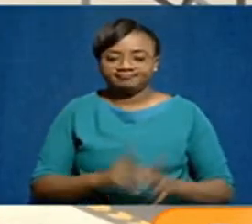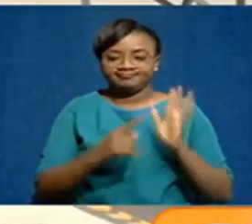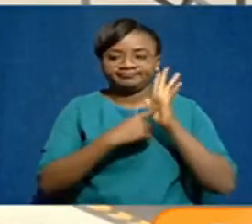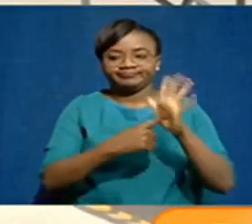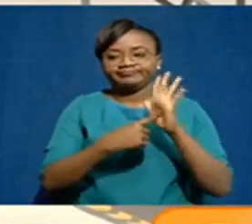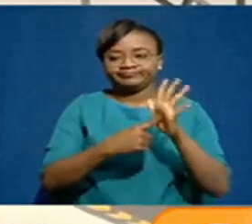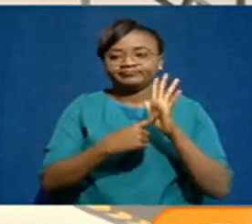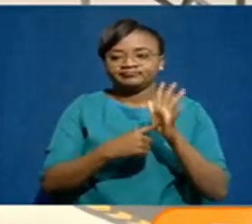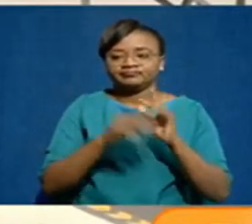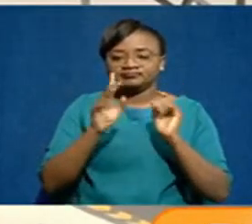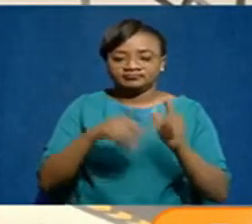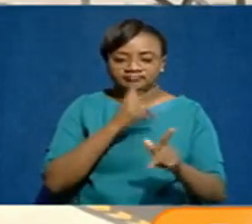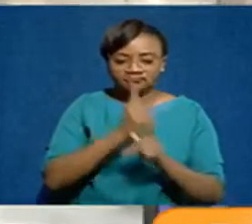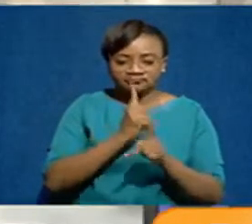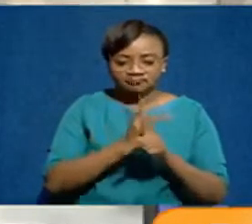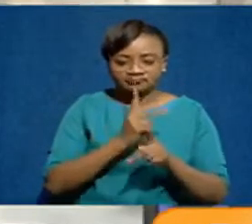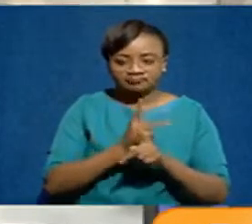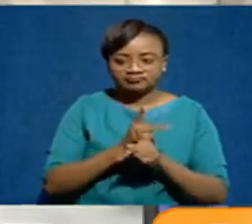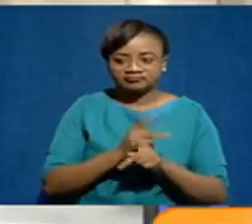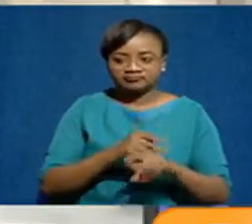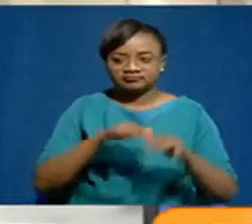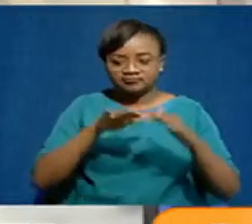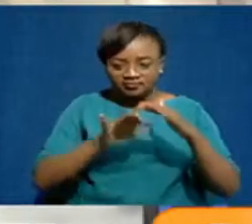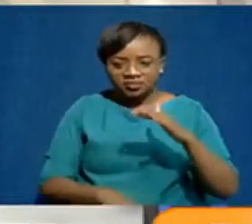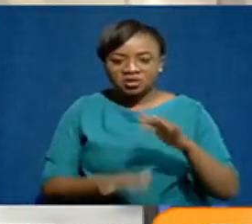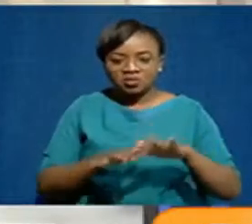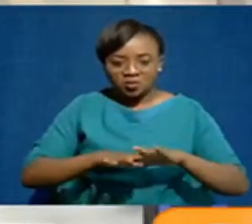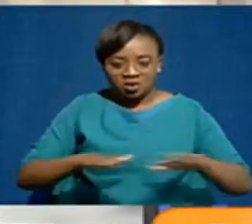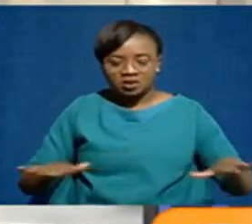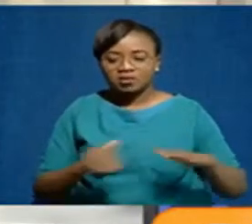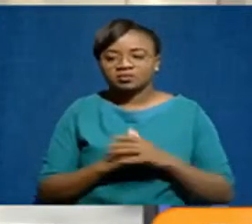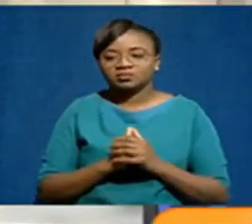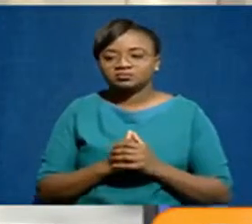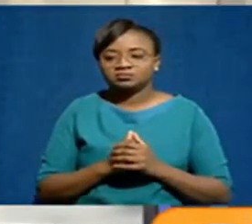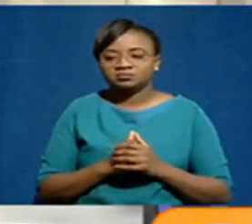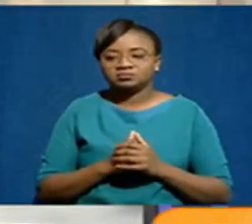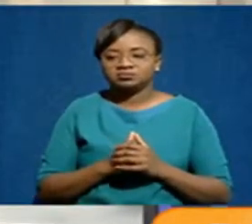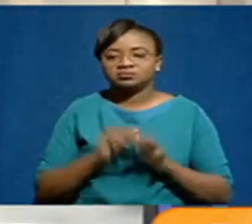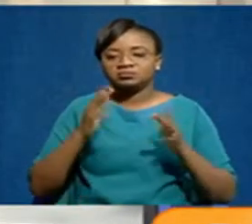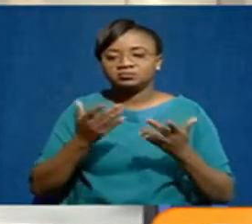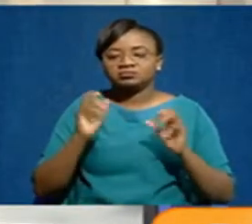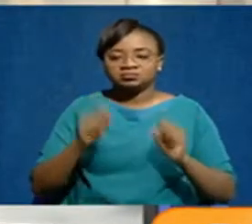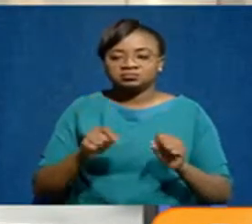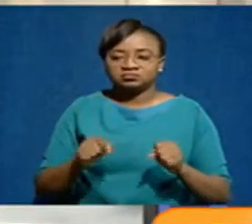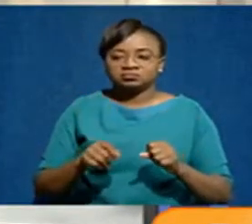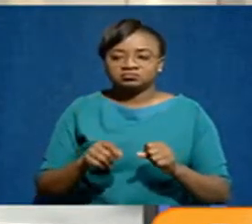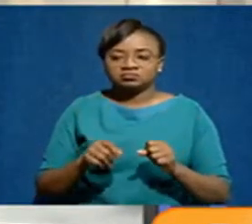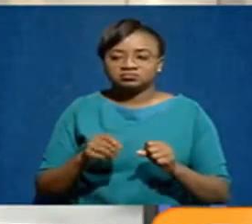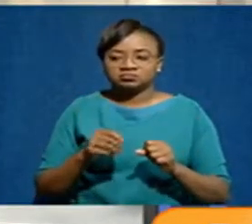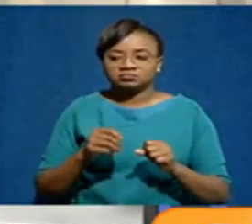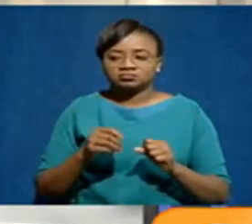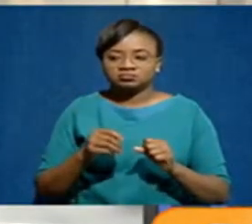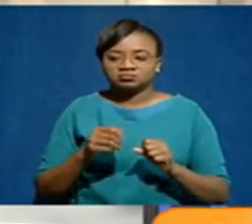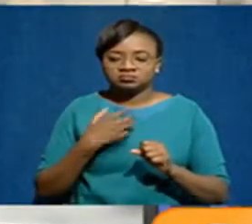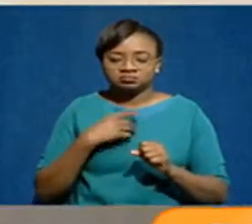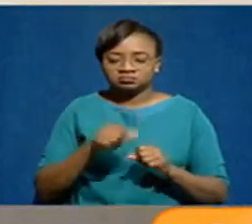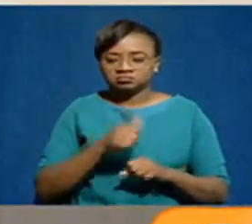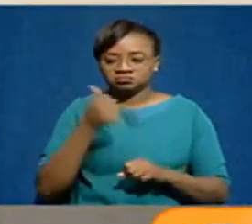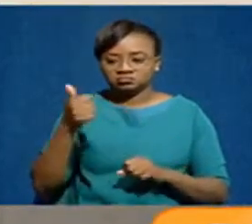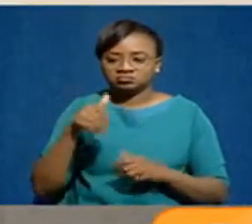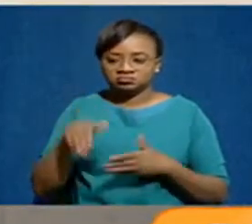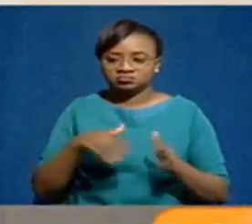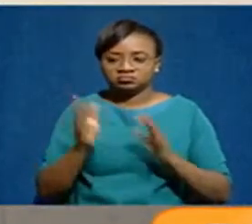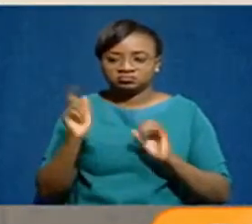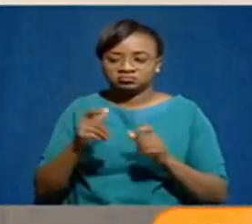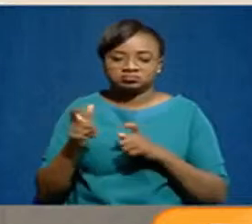For instance, storing it underground or in formations to have a net removal of carbon dioxide from the atmosphere.